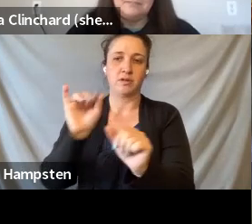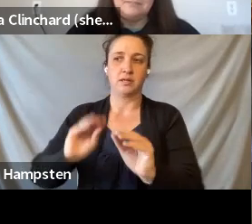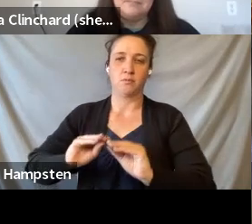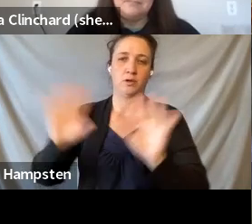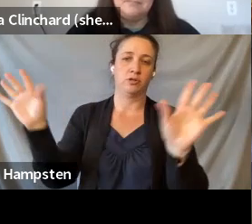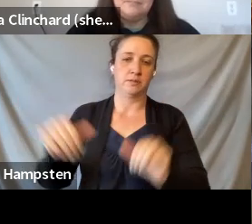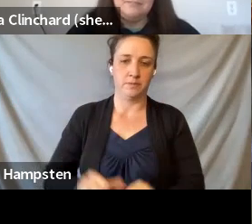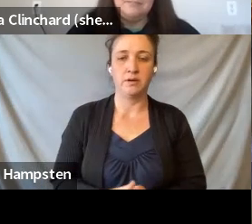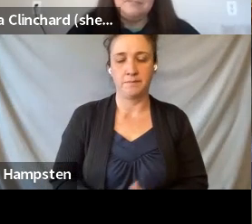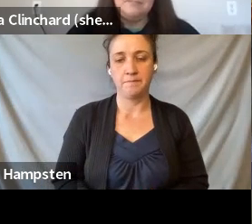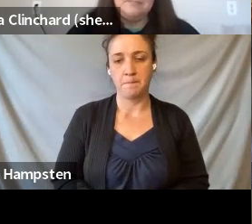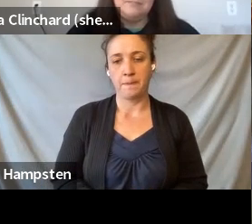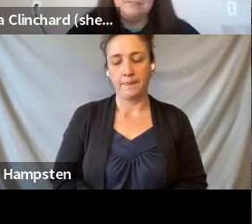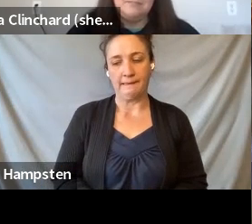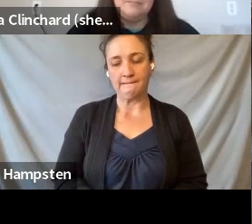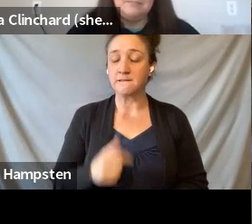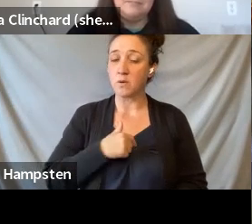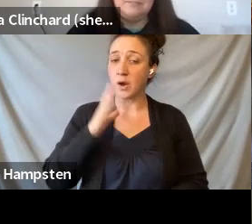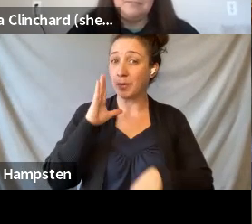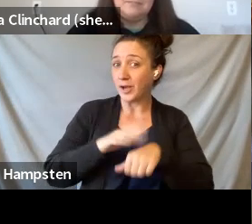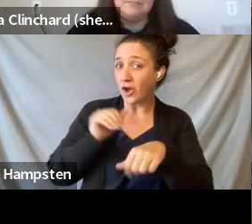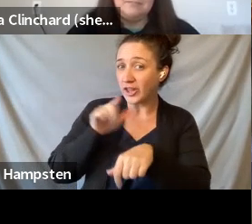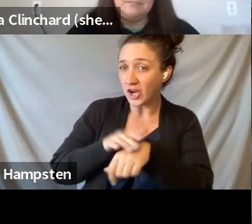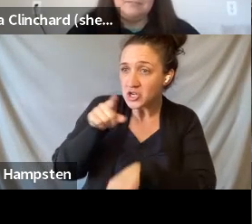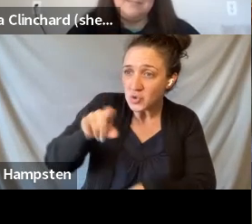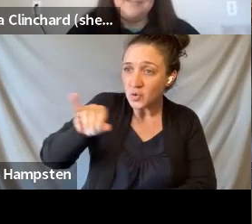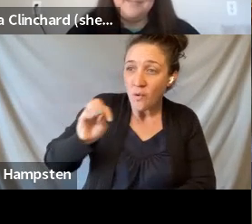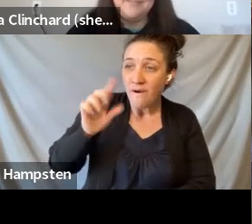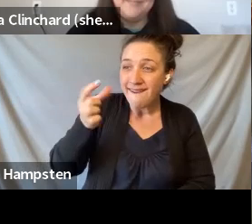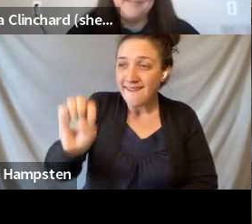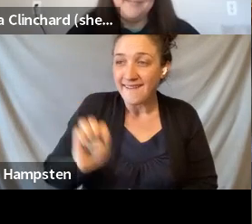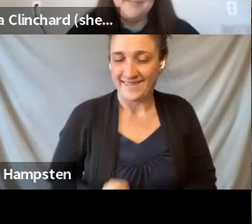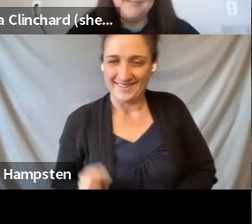transparent. So I'll be calling on you, Jorge.